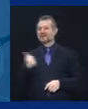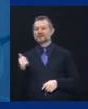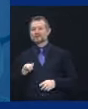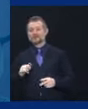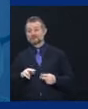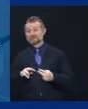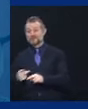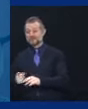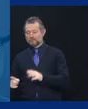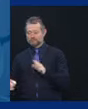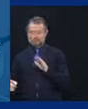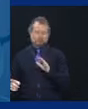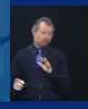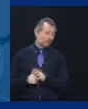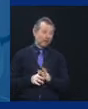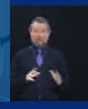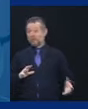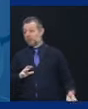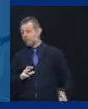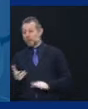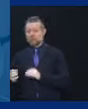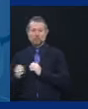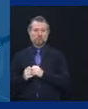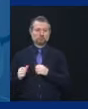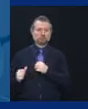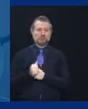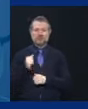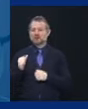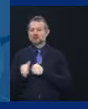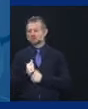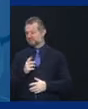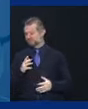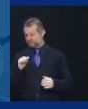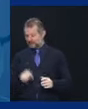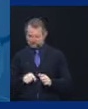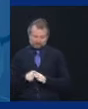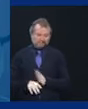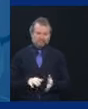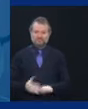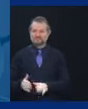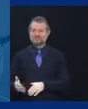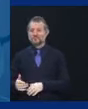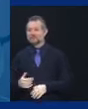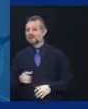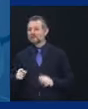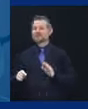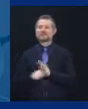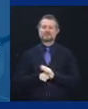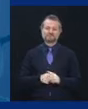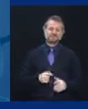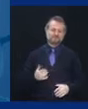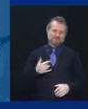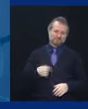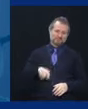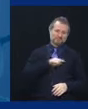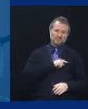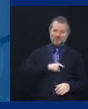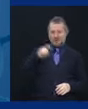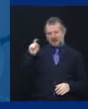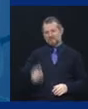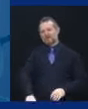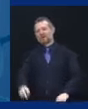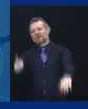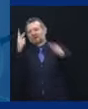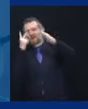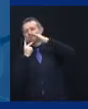And unfortunately, I believe you have to anticipate a strain that is